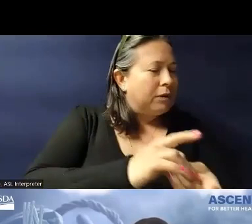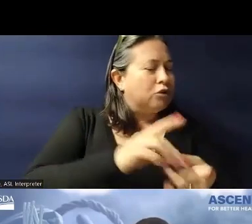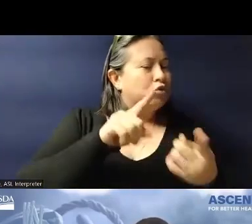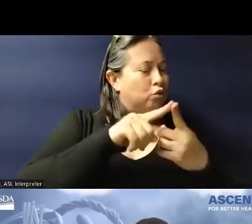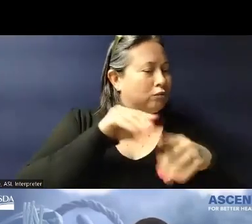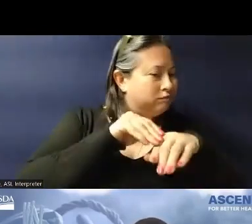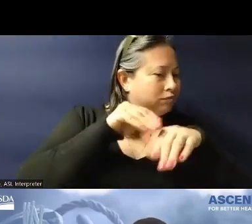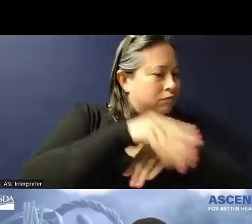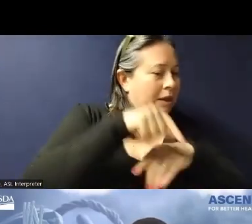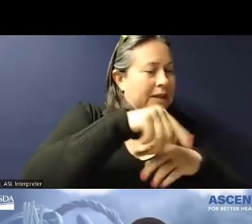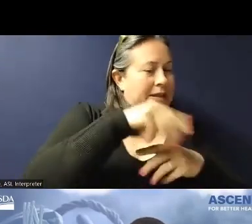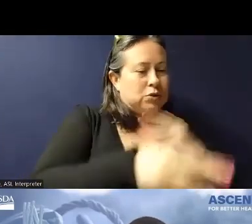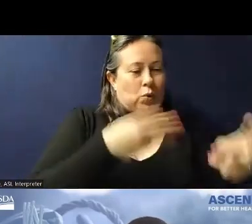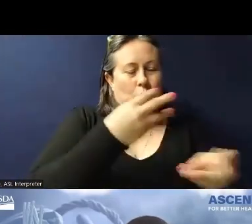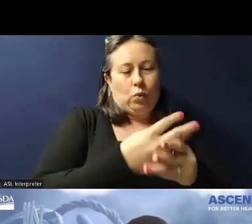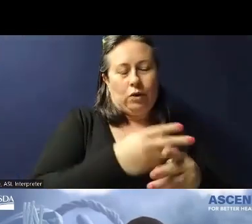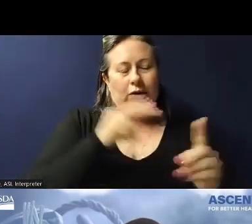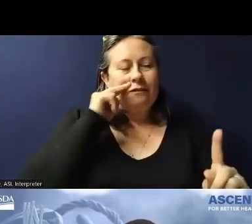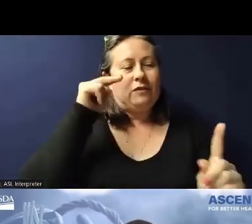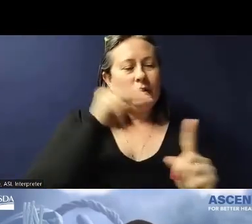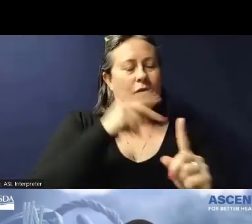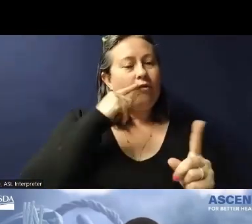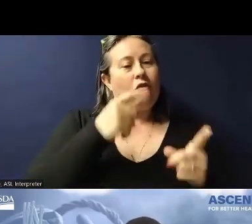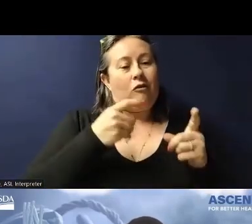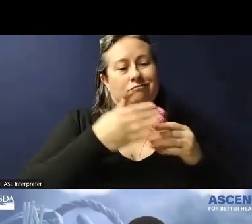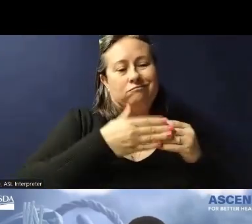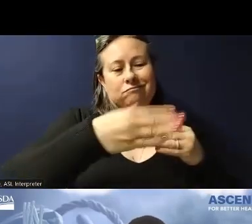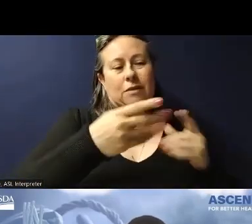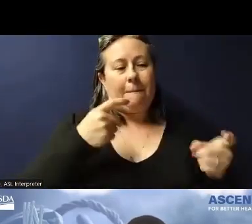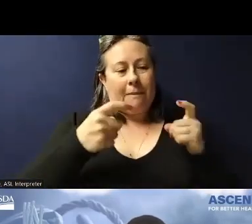for the management of disease. Thank you.